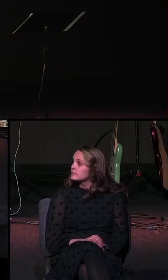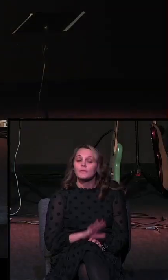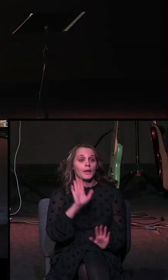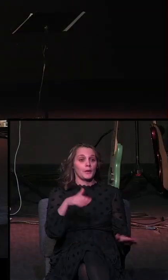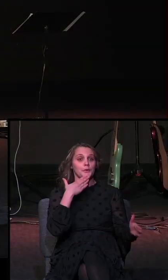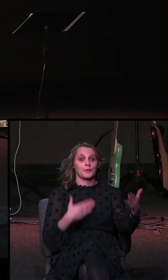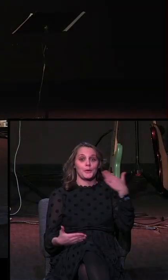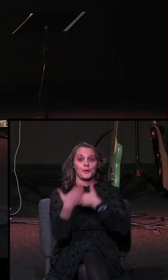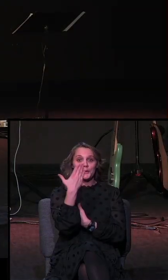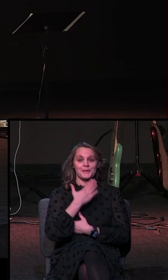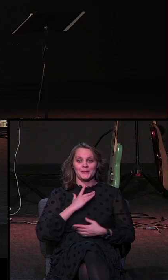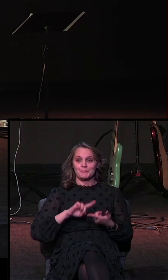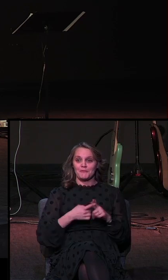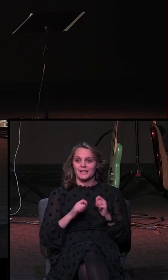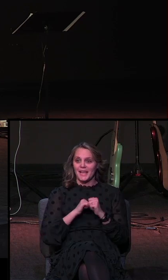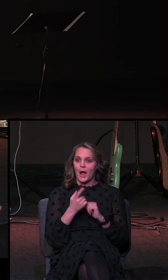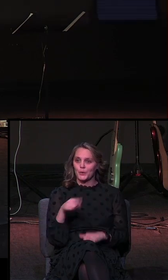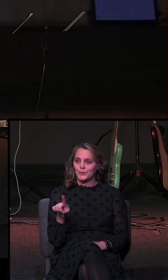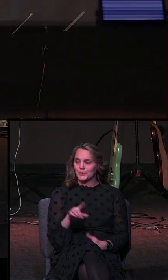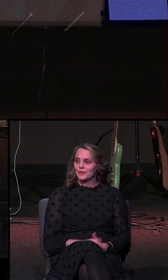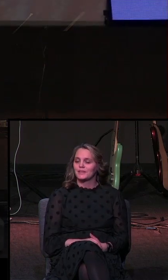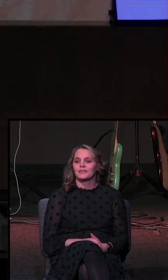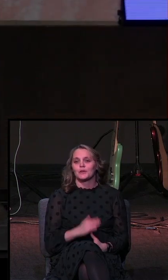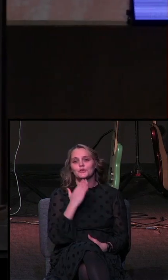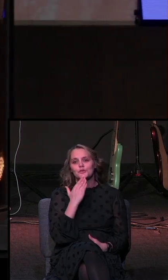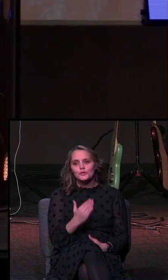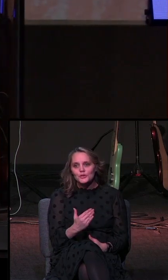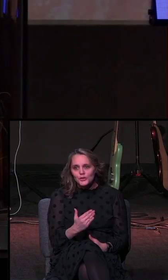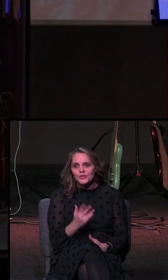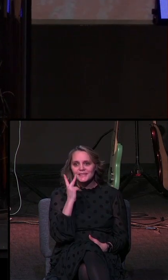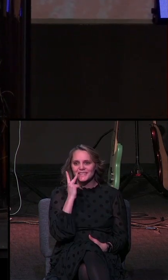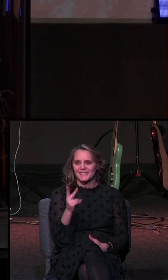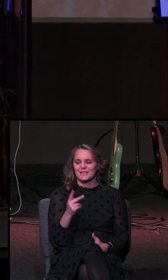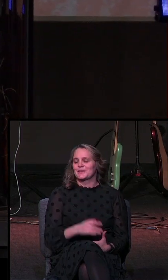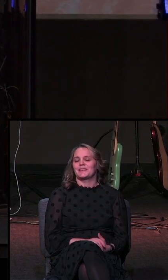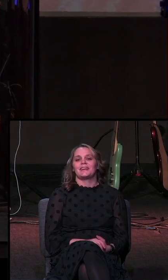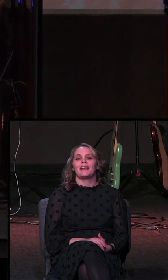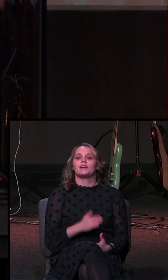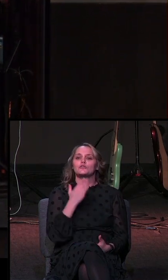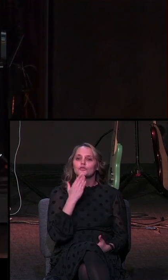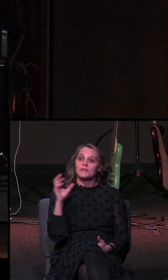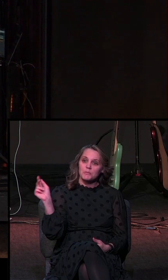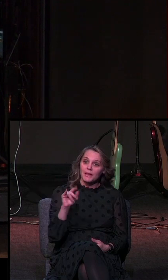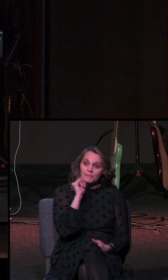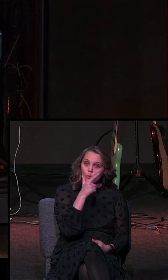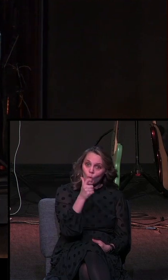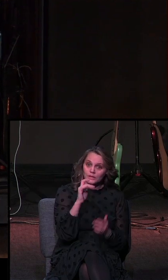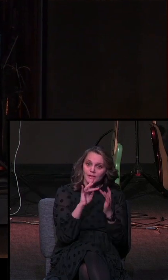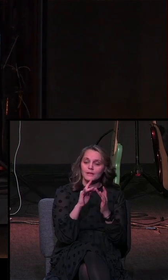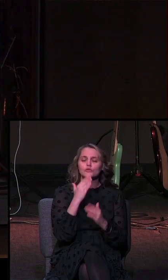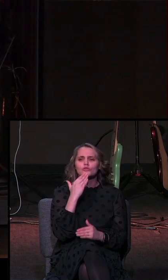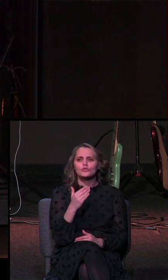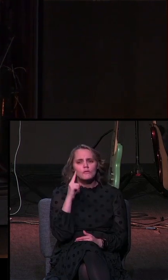Good morning, my friends. How are you? Good. It's good to see you. Good to be back with you again if you're watching online. Great to have you in the